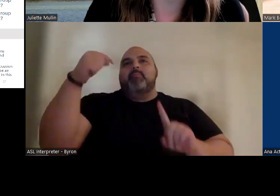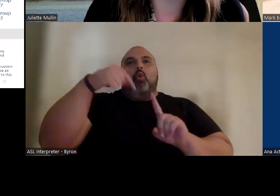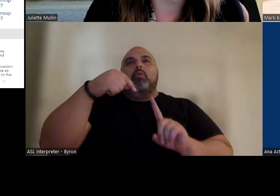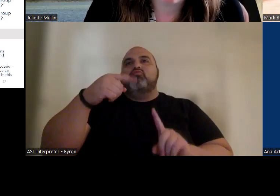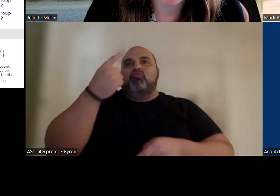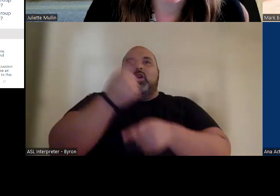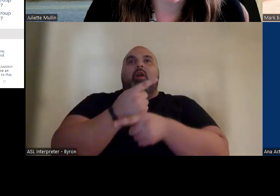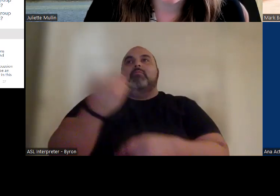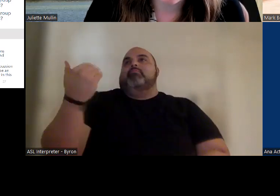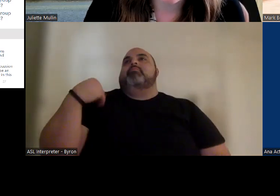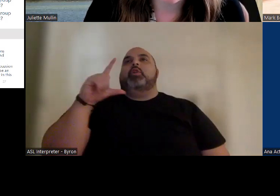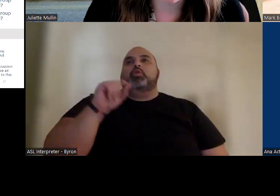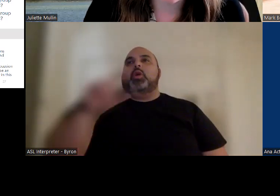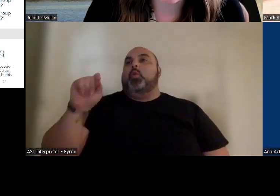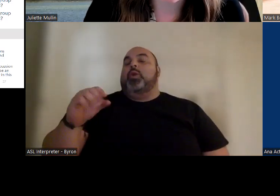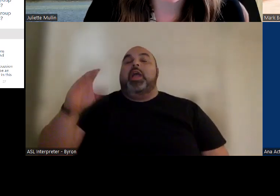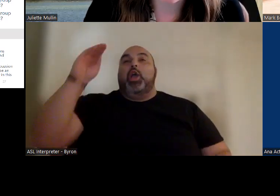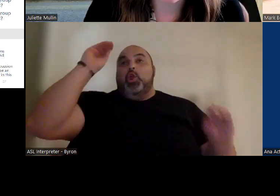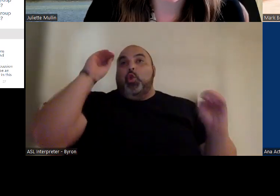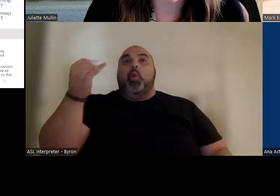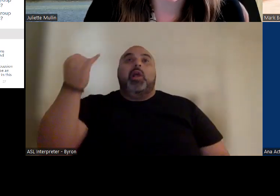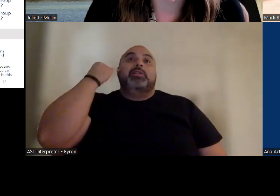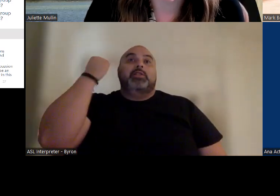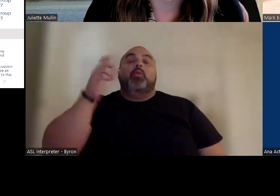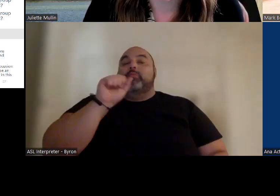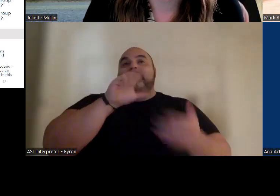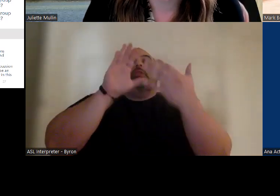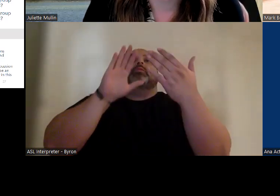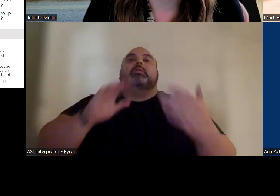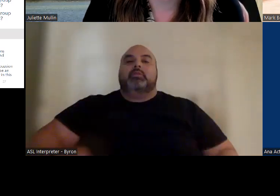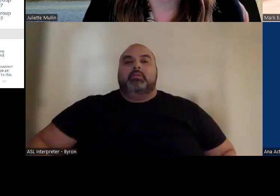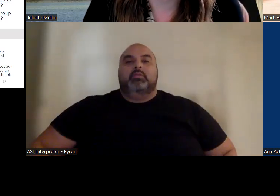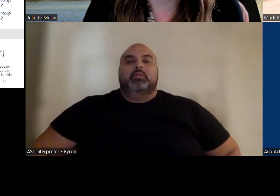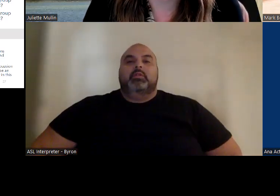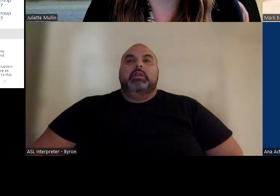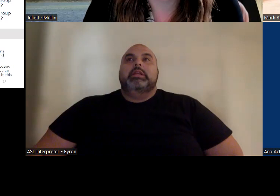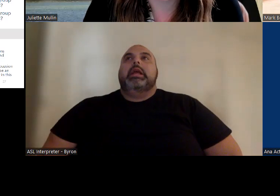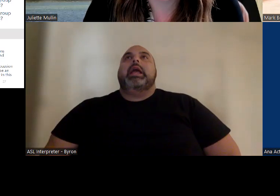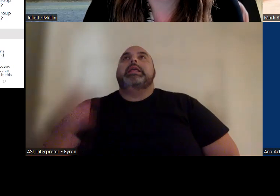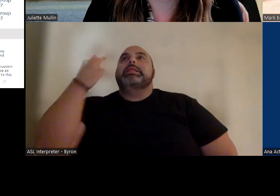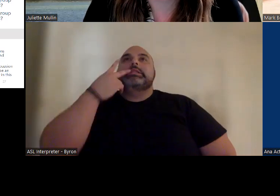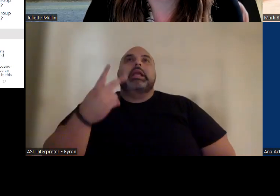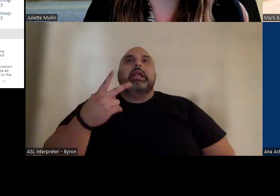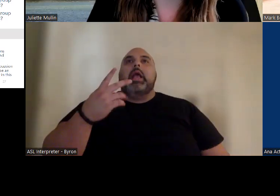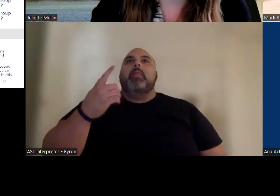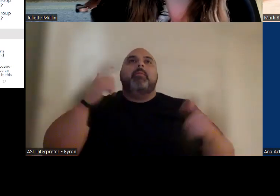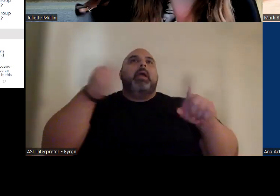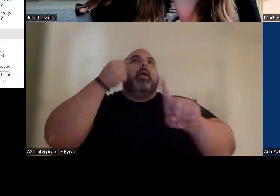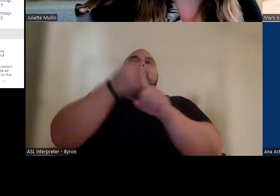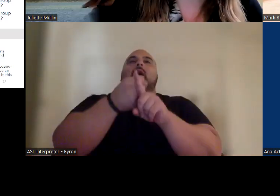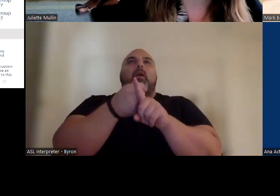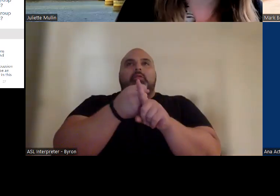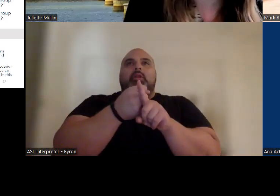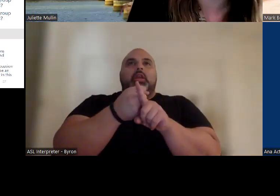In 2020, when we had no idea what we were faced with and then seeing the tremendous impact of